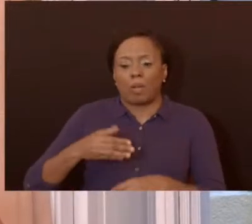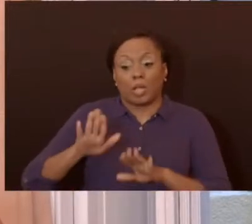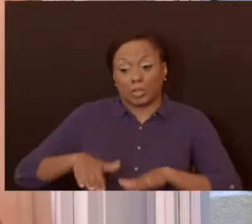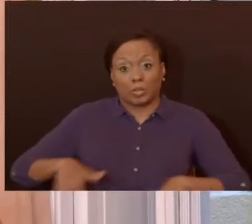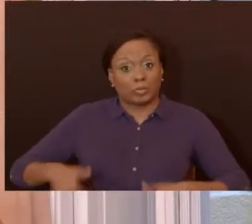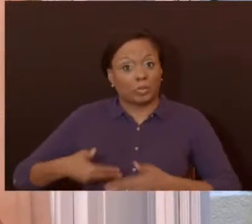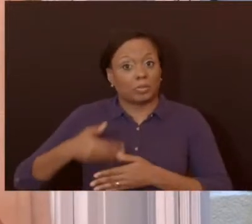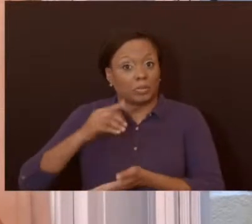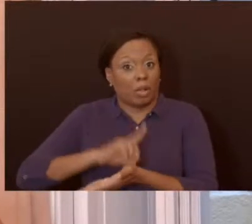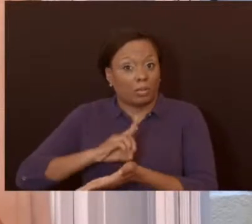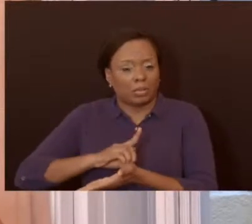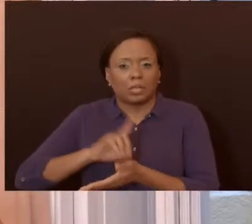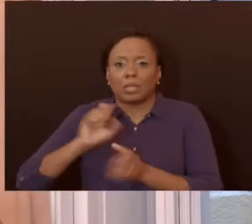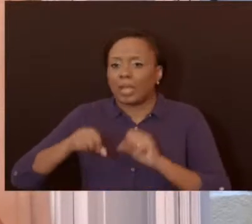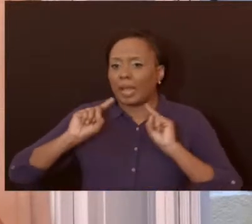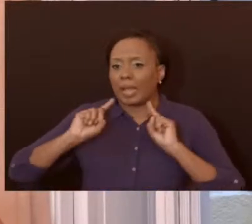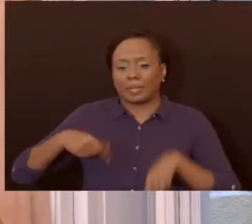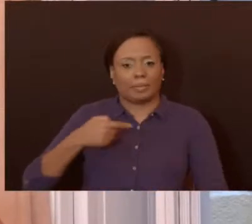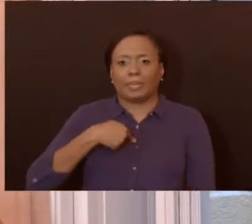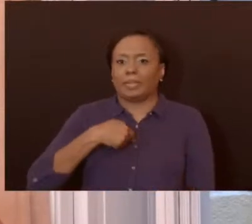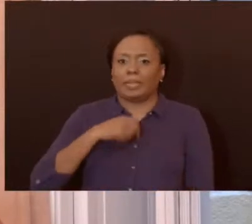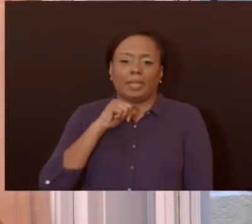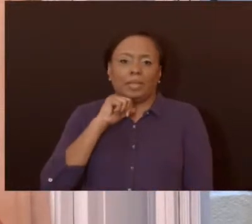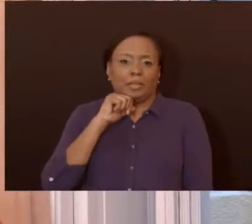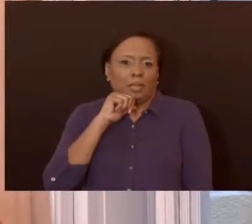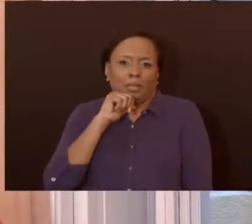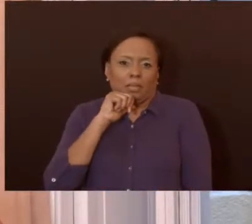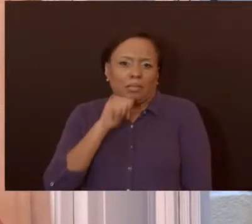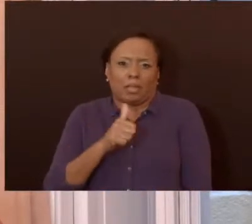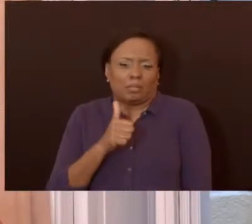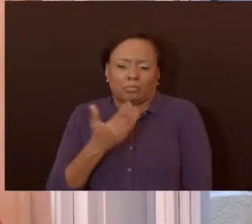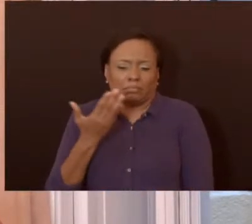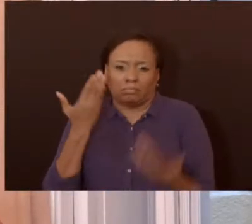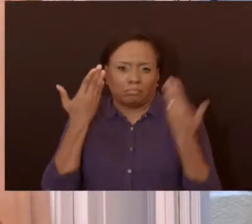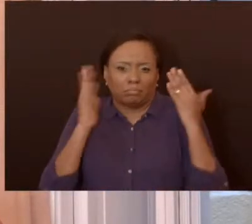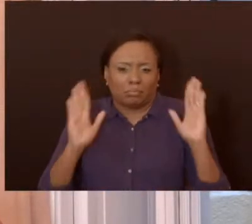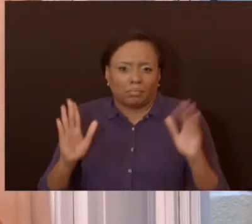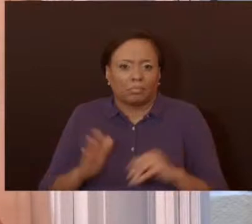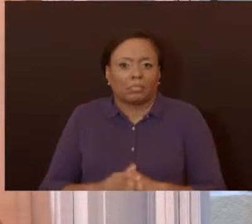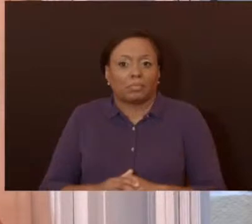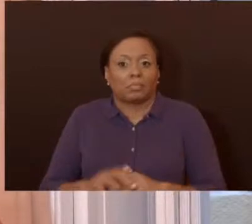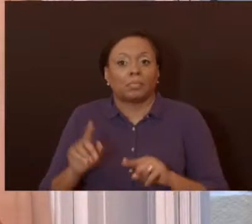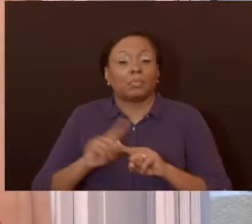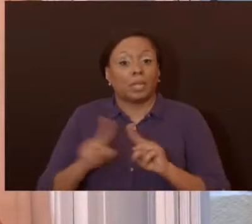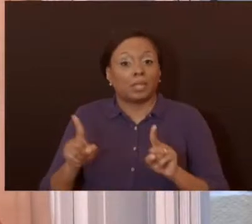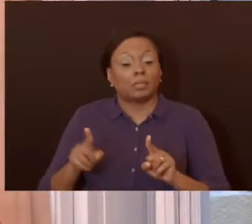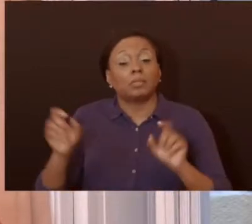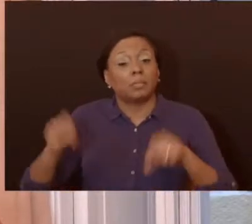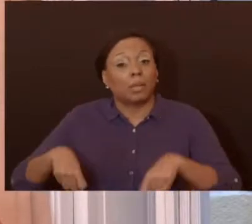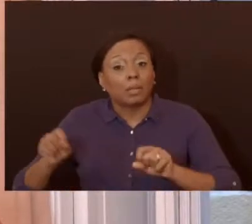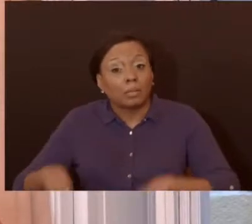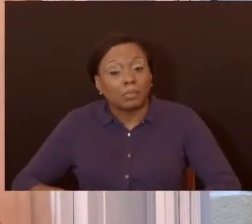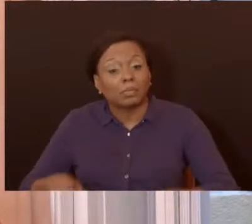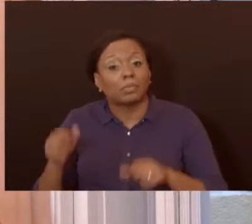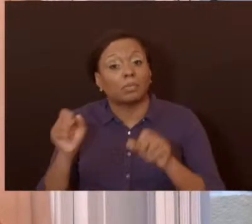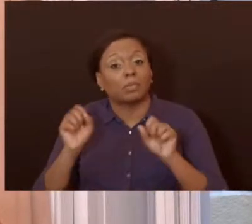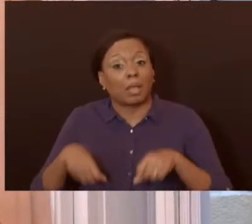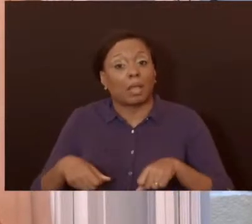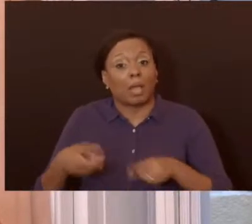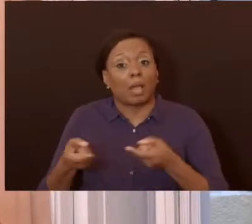be better placed to ask that question to you. But I can say to you that like any other side effect, it is possible that it can